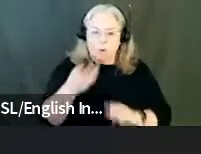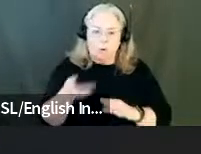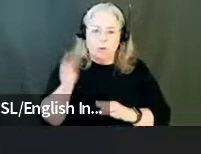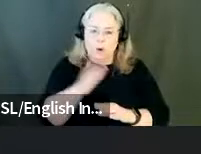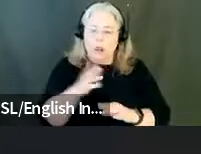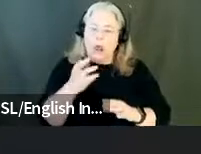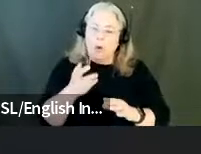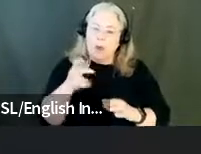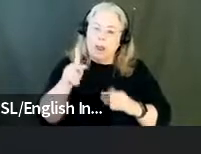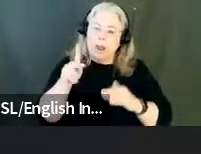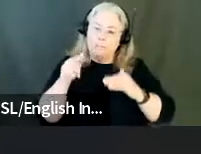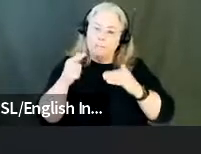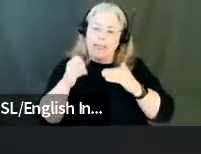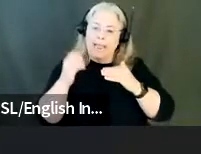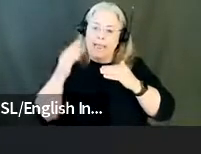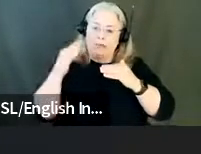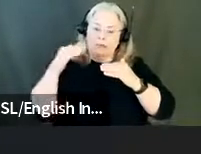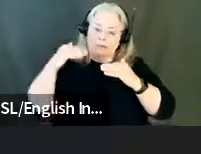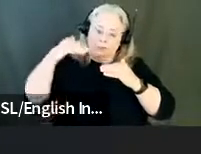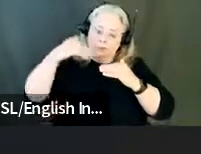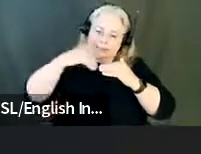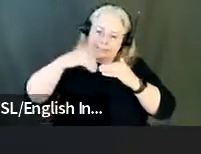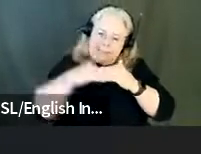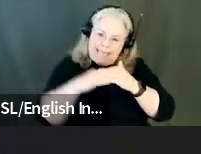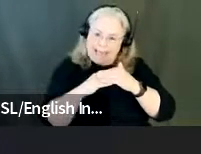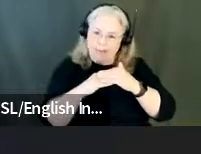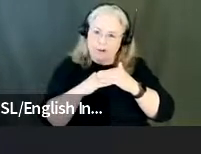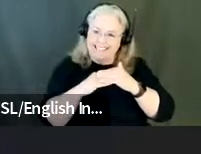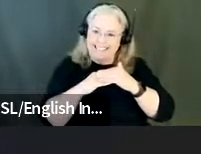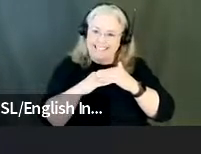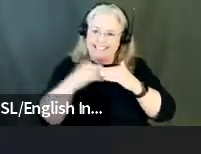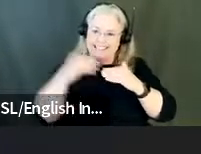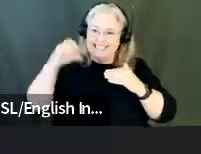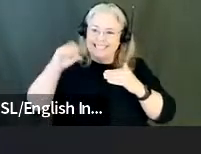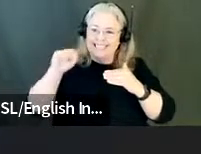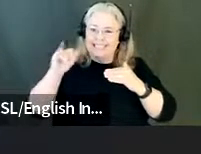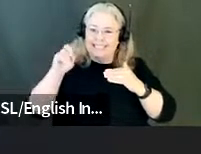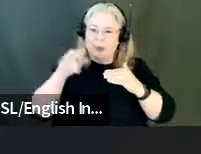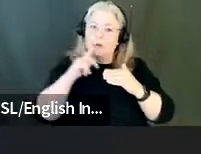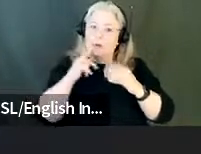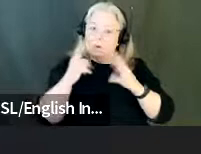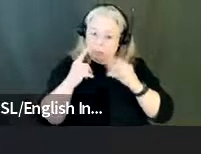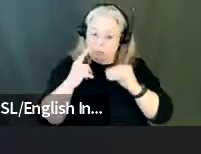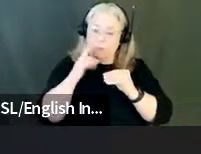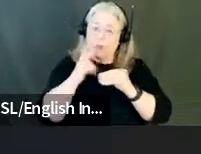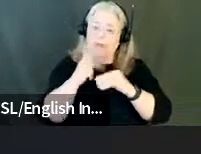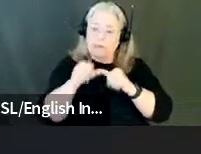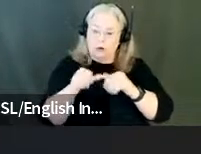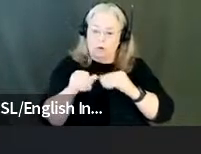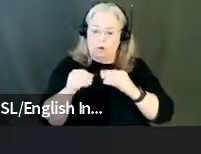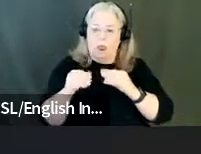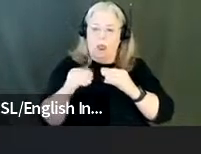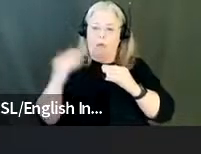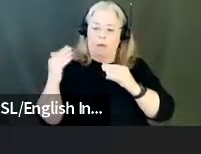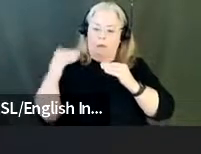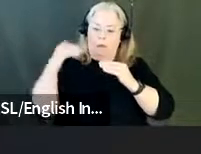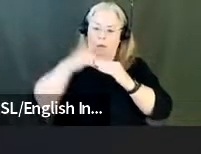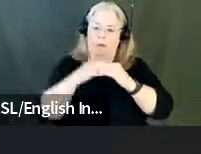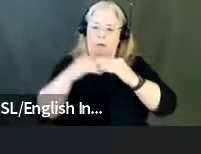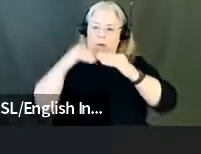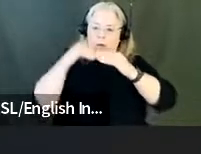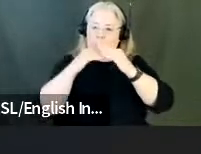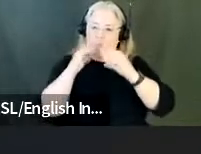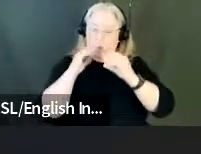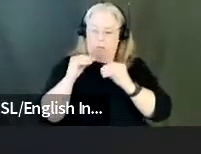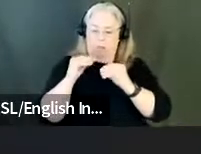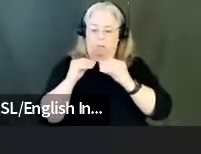to slide right underneath the spring clip. And the spring clip will continue to expand as the book gets thicker and